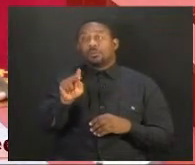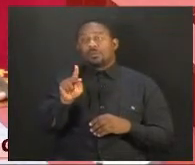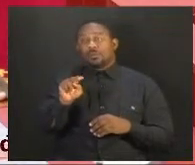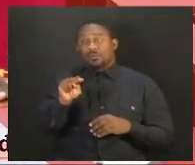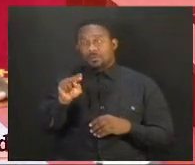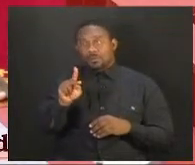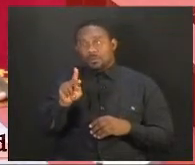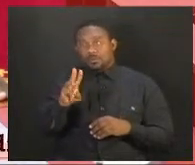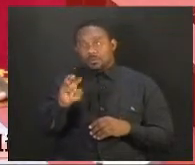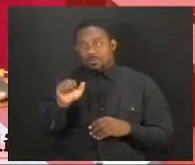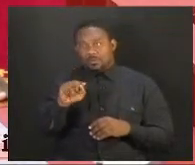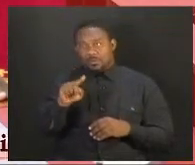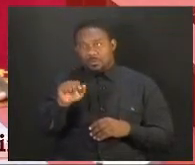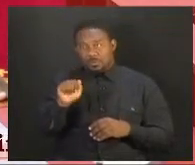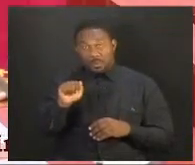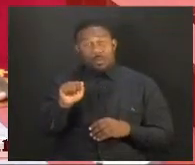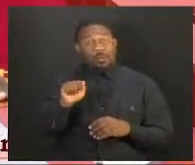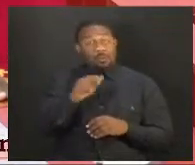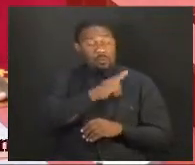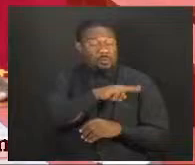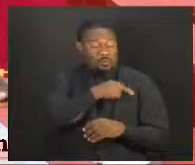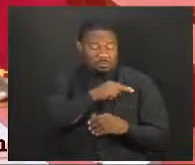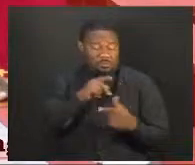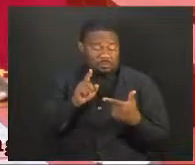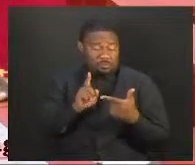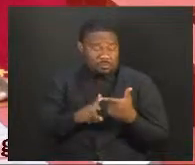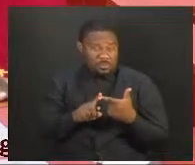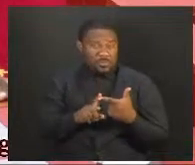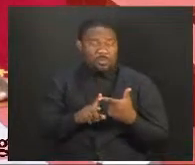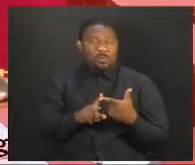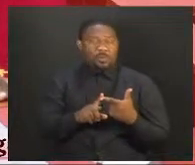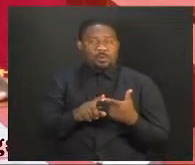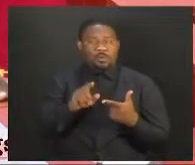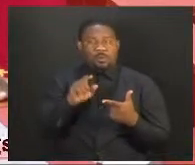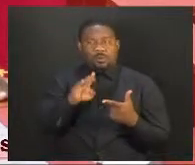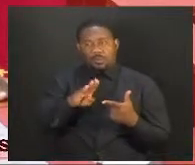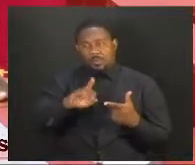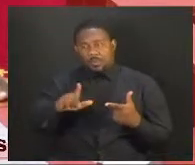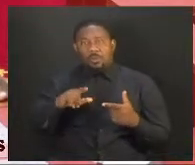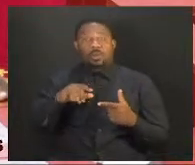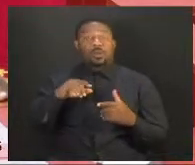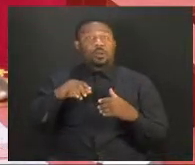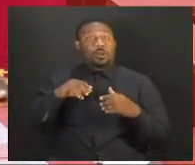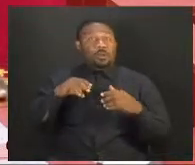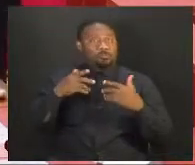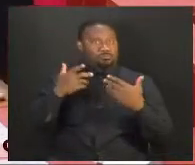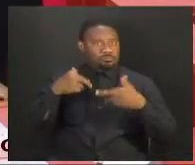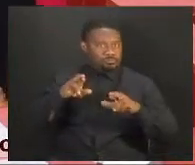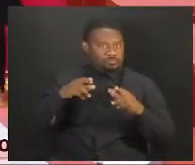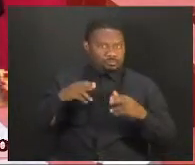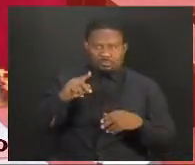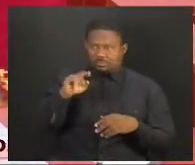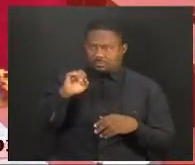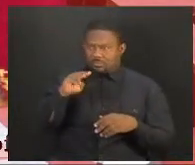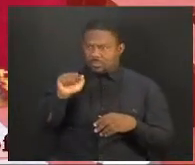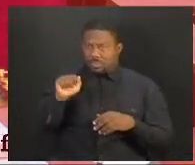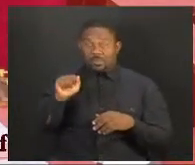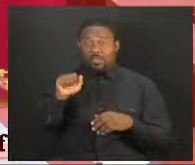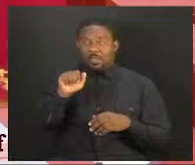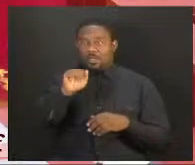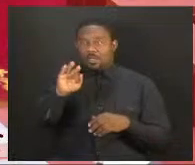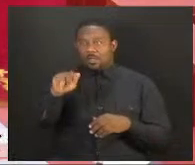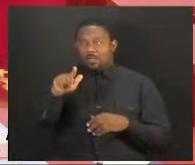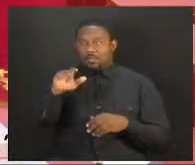Phase 2, the Bolgatanga Boko Pormacrom Road, and the Tema Aflawa Road